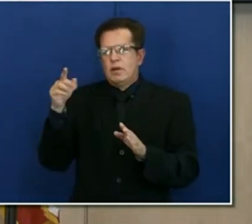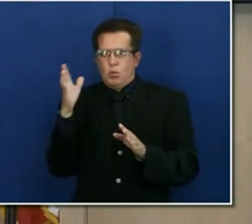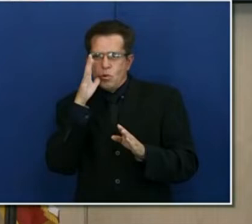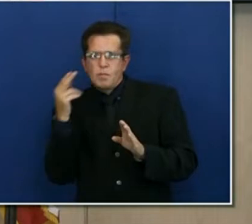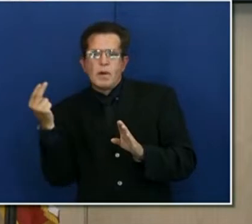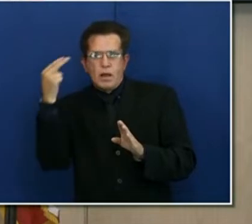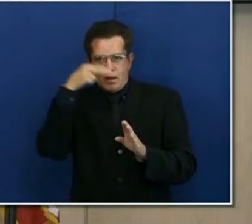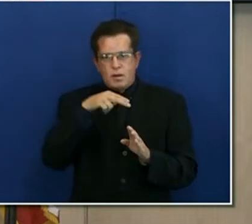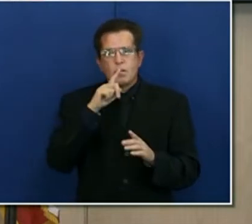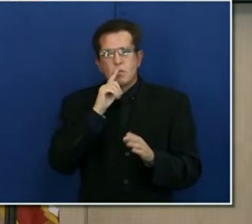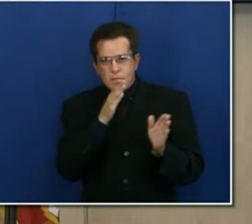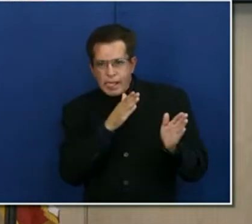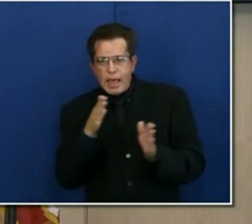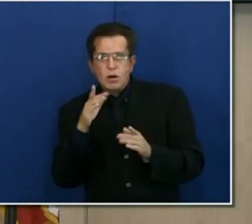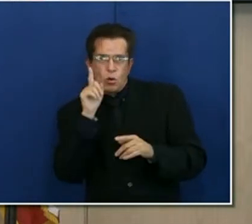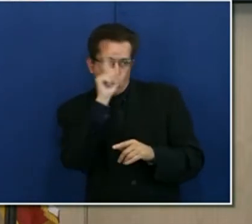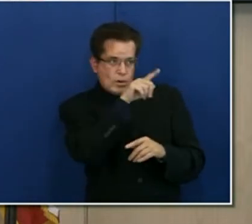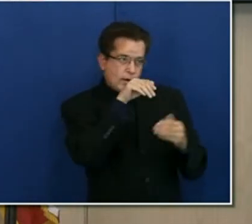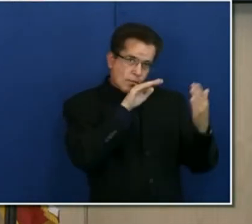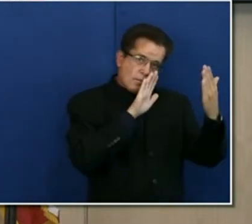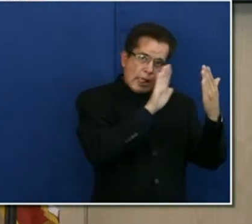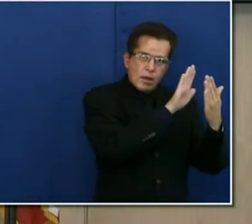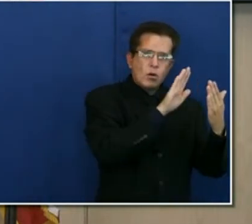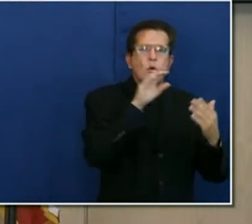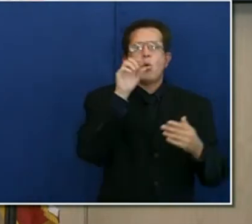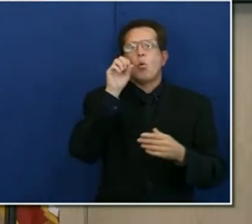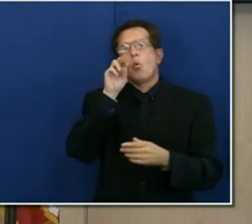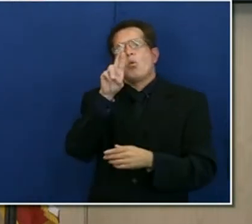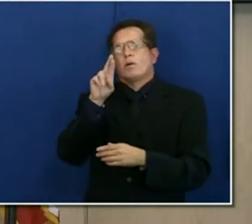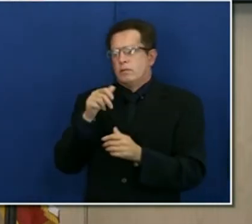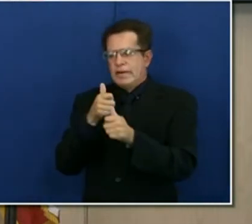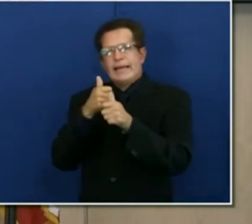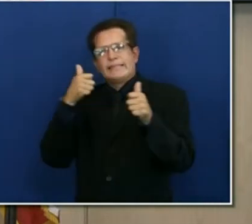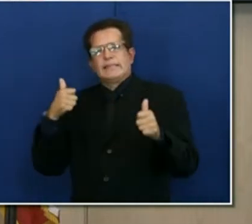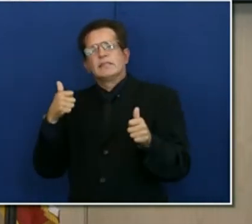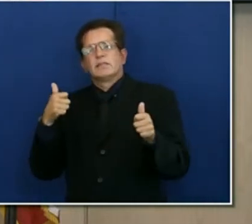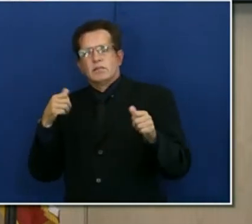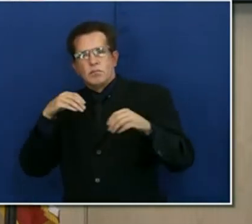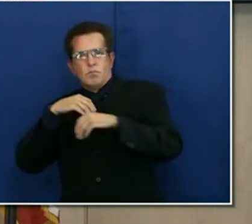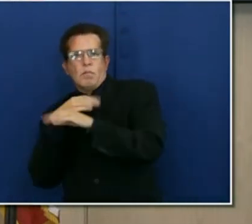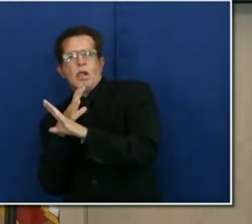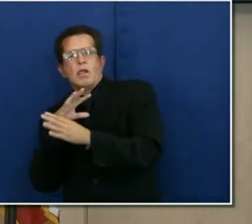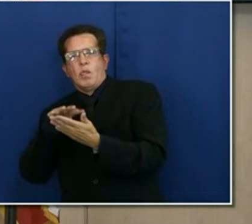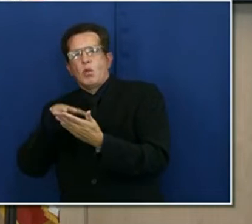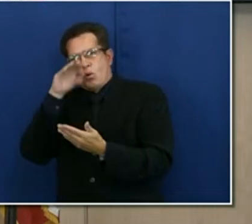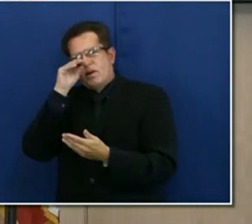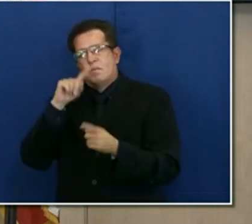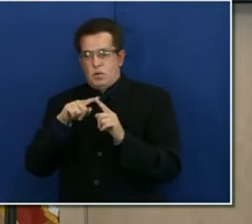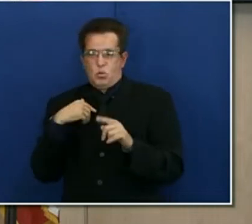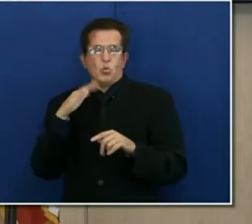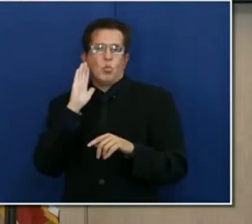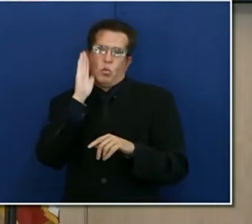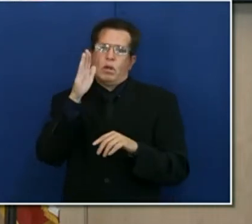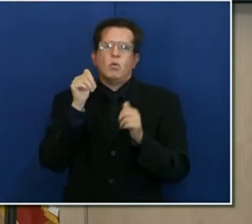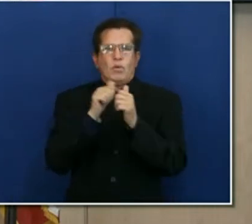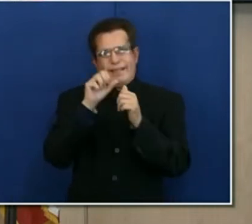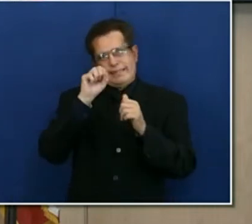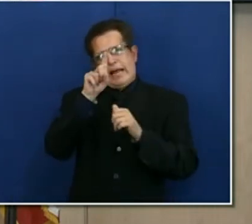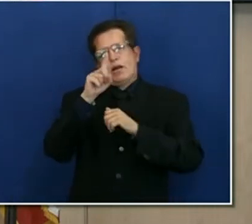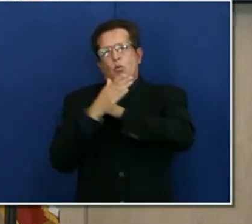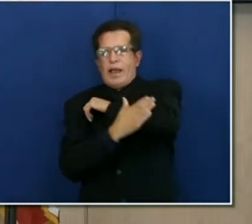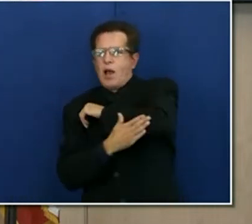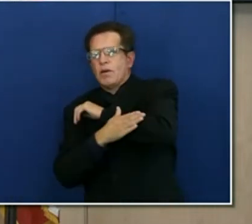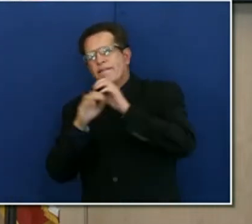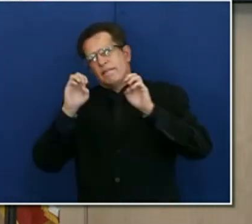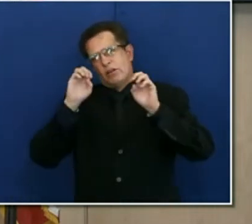learning, as well as distance learning or a hybrid. And we will continue to work with the San Diego County Office of Ed on this